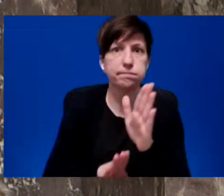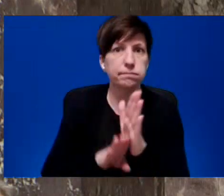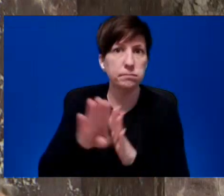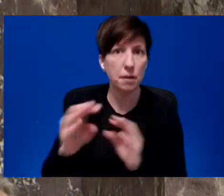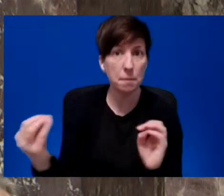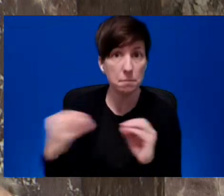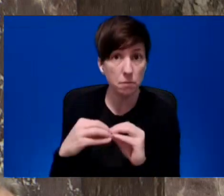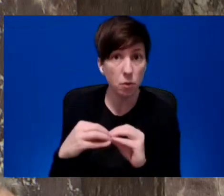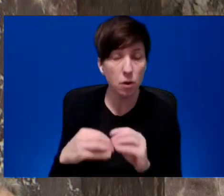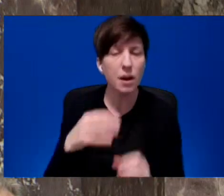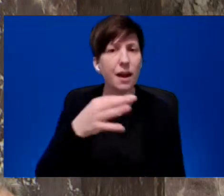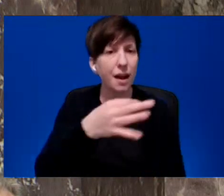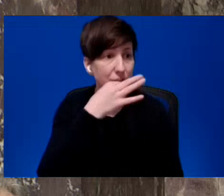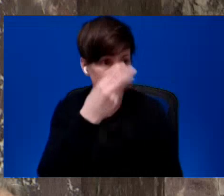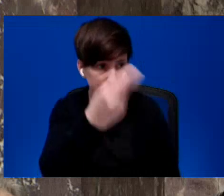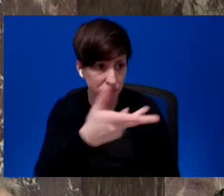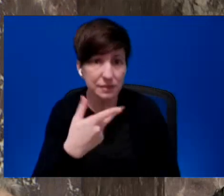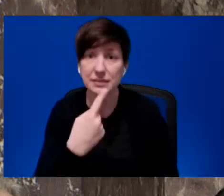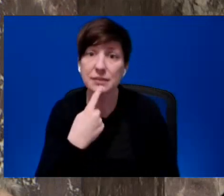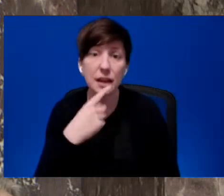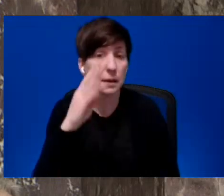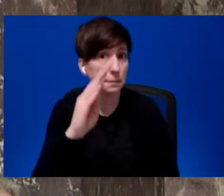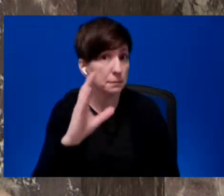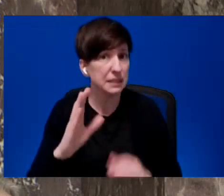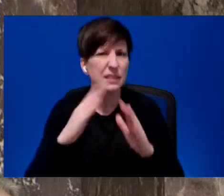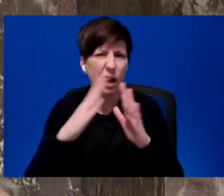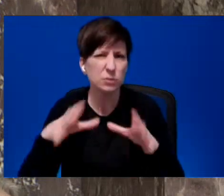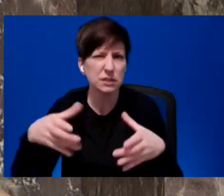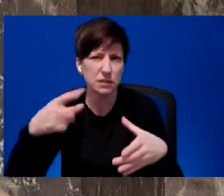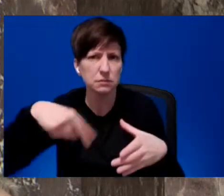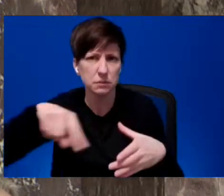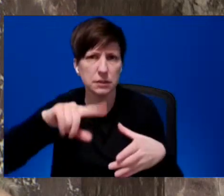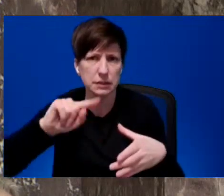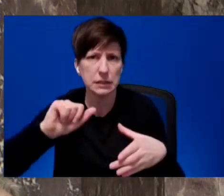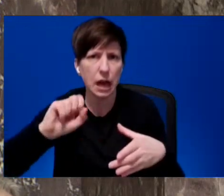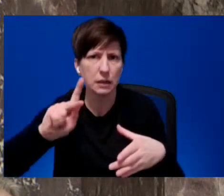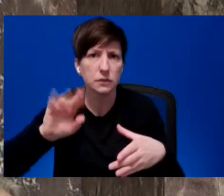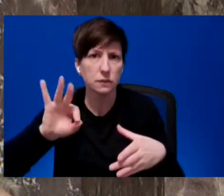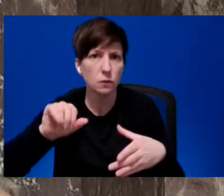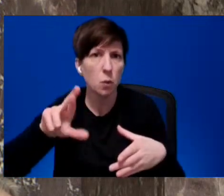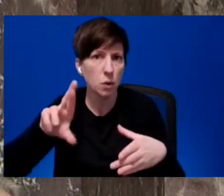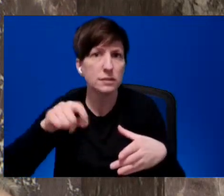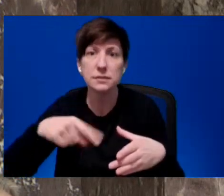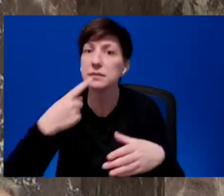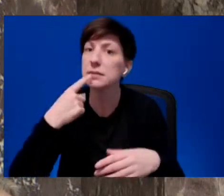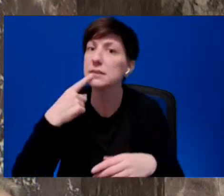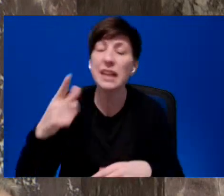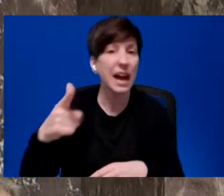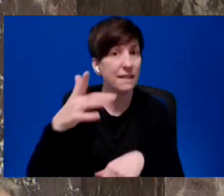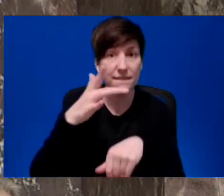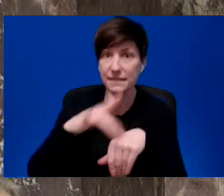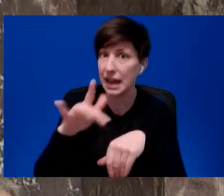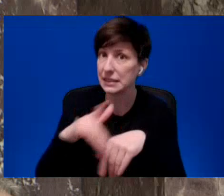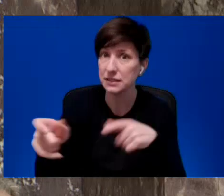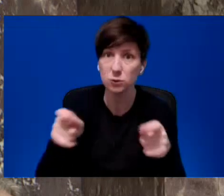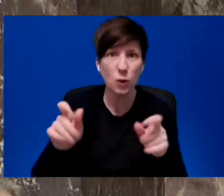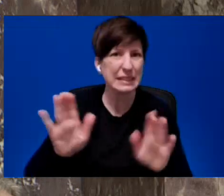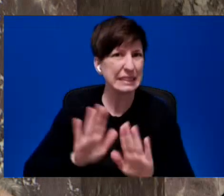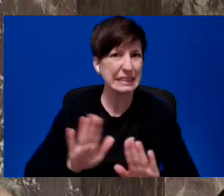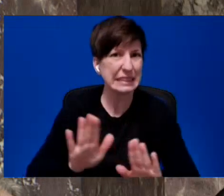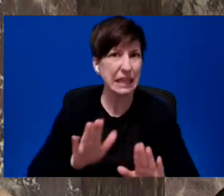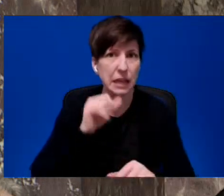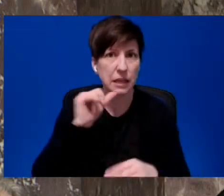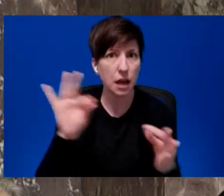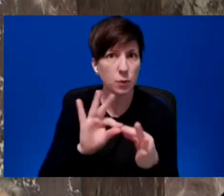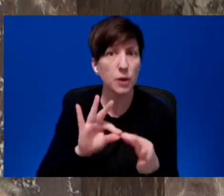told us, the BC Housing Task Force that we had put together advised against this move because it will slow down more rentals. It may